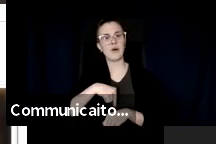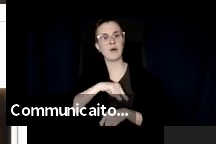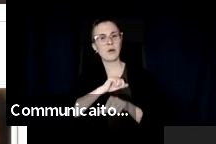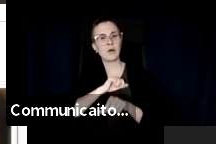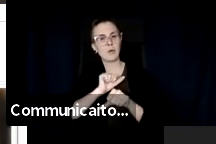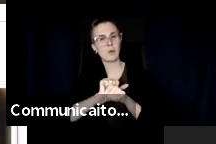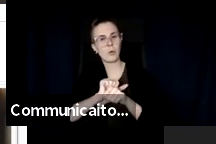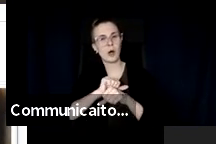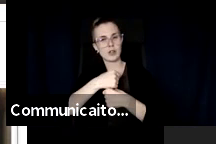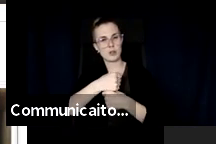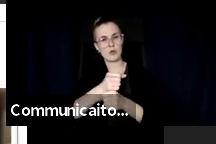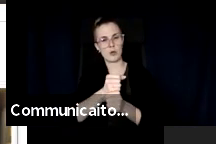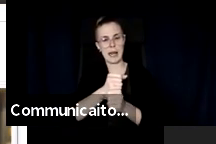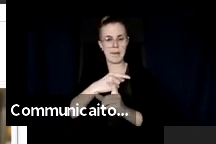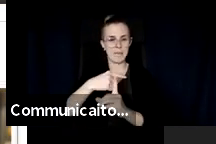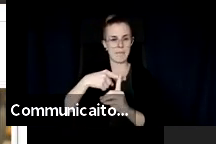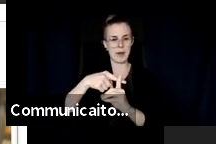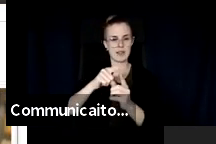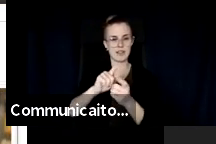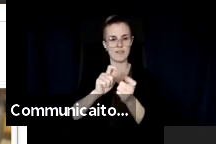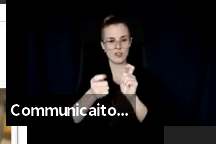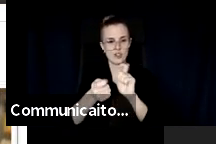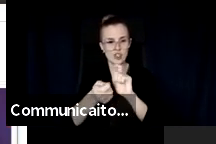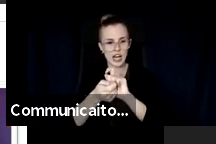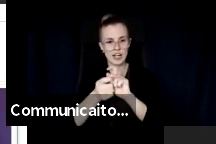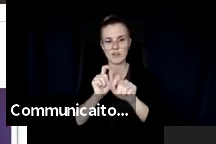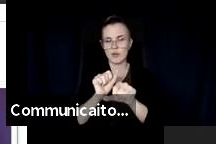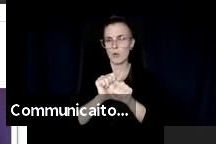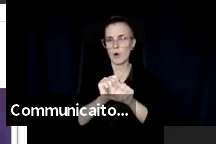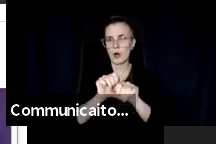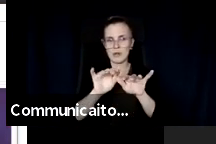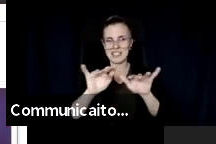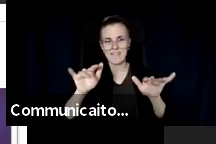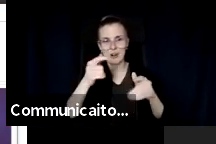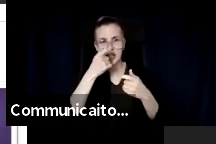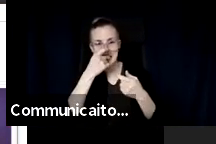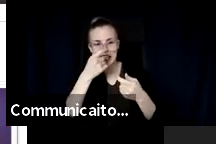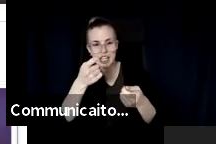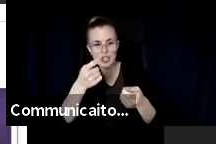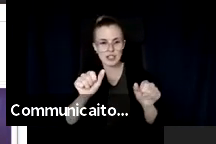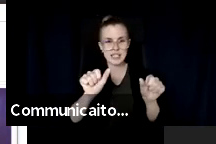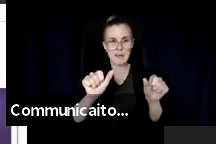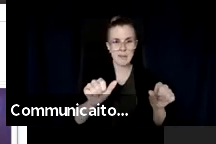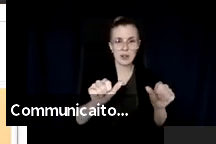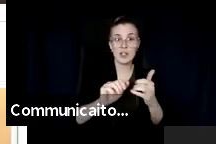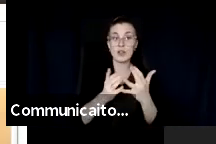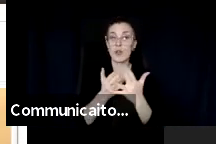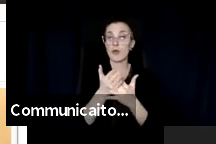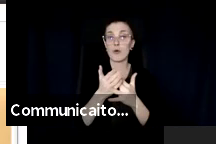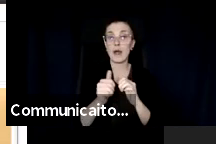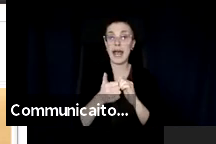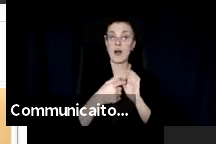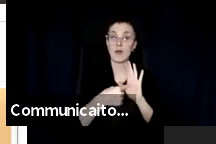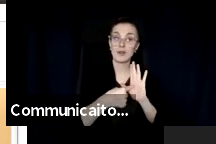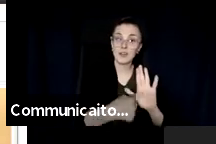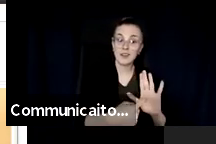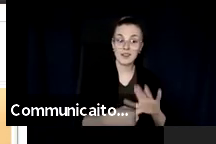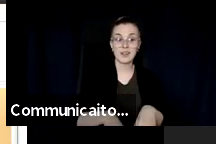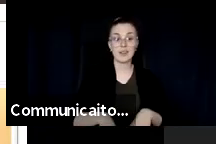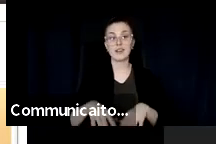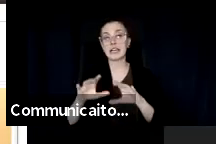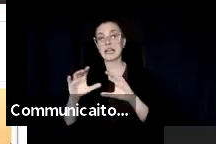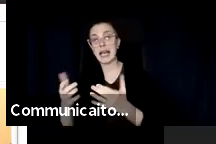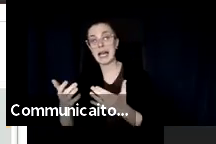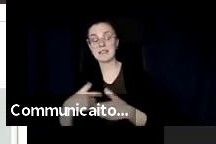in the lives of people with diverse interests and abilities through exhibitions and demonstrations, classes, workshops,